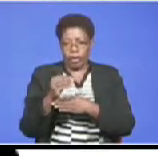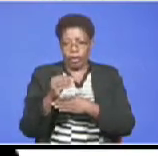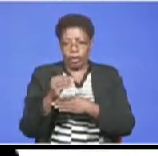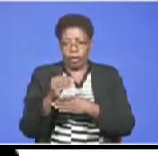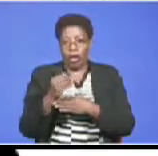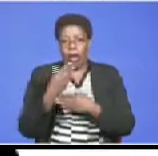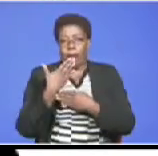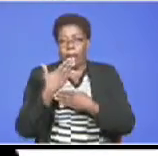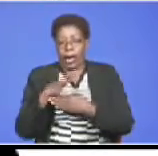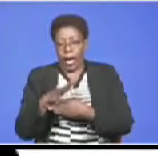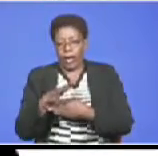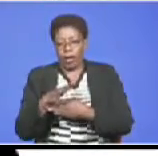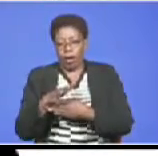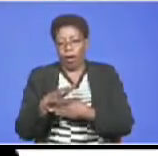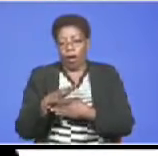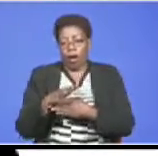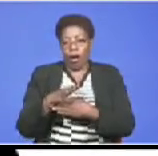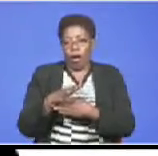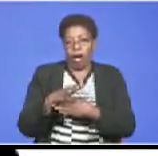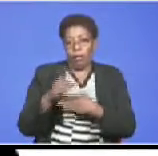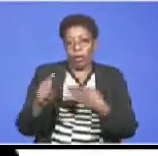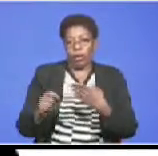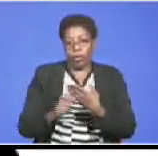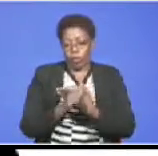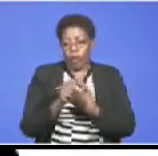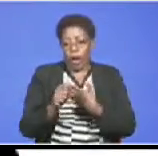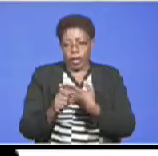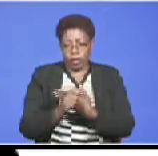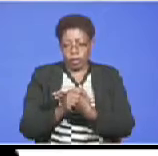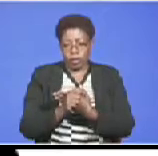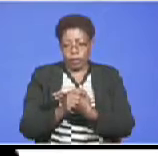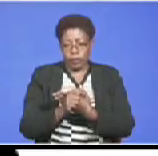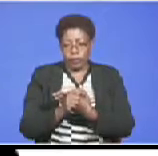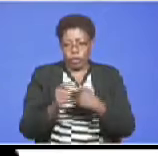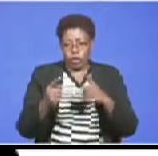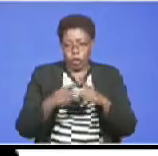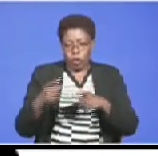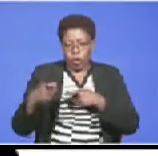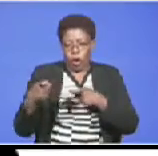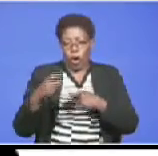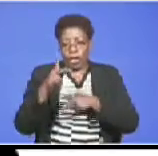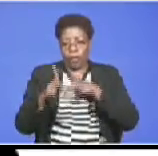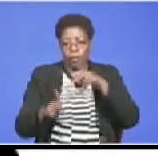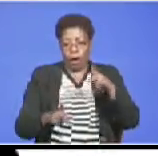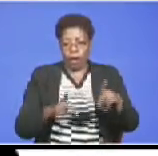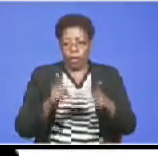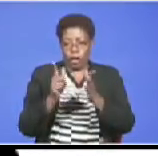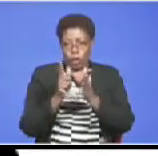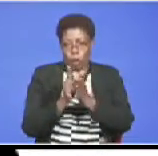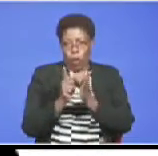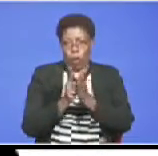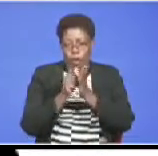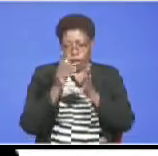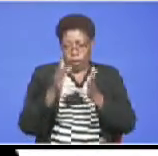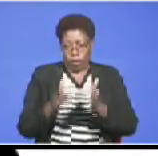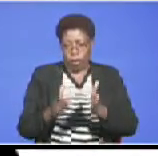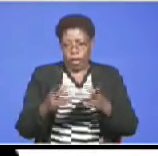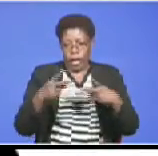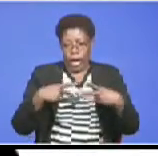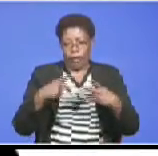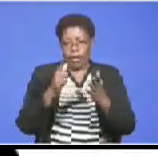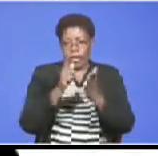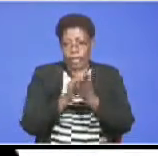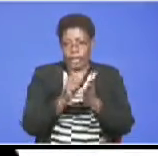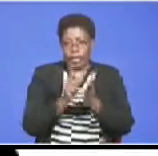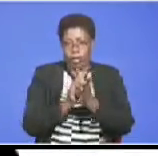malicious threats against the employment or employability of any prosecutor or a public official engaged in a legal process